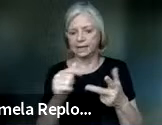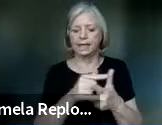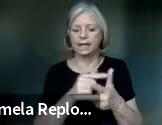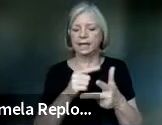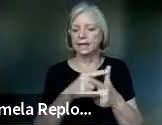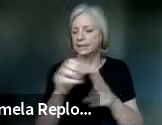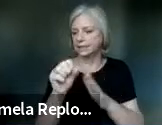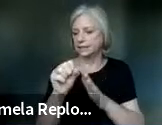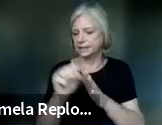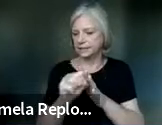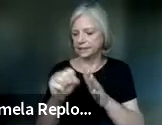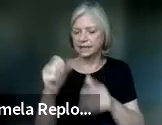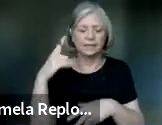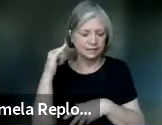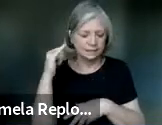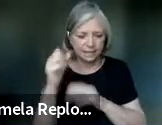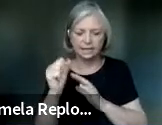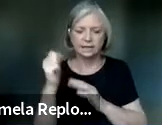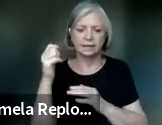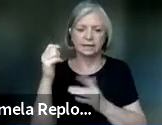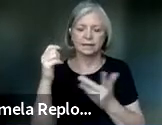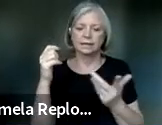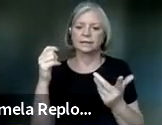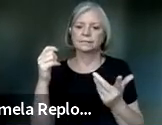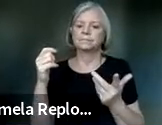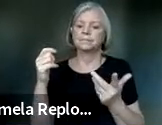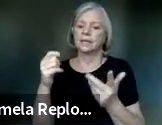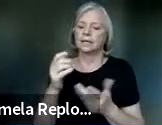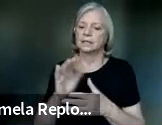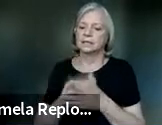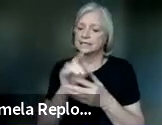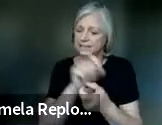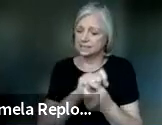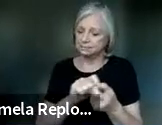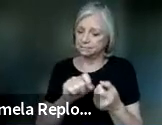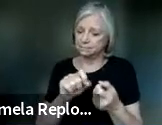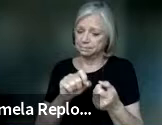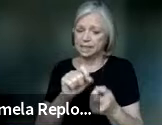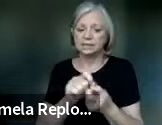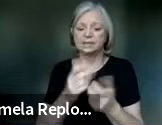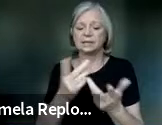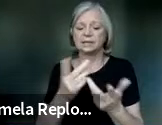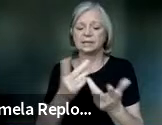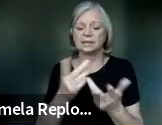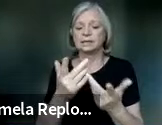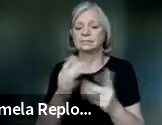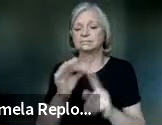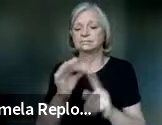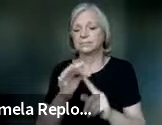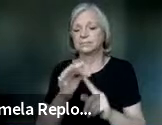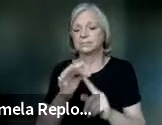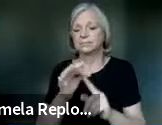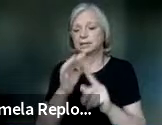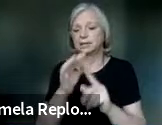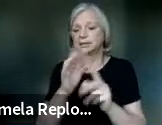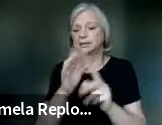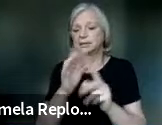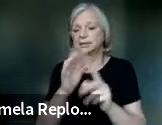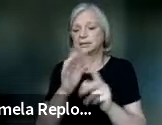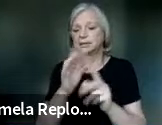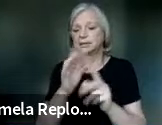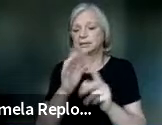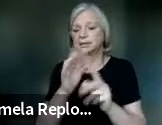the sacrifices of the community at large, especially those in our businesses, that have allowed us to be where